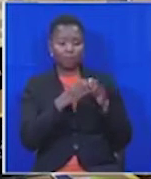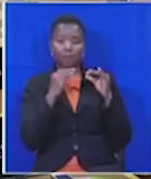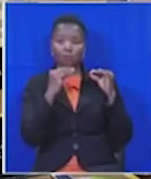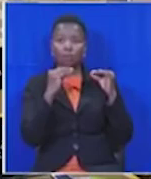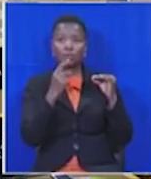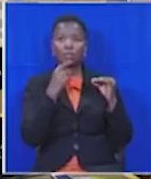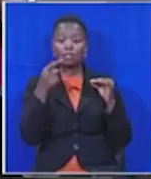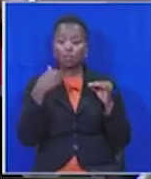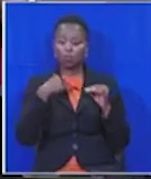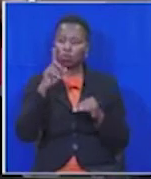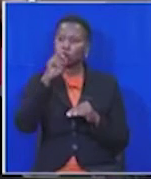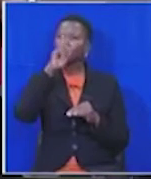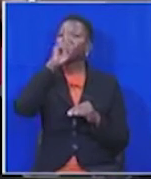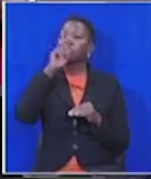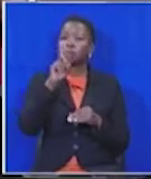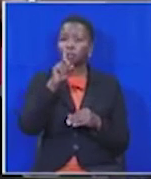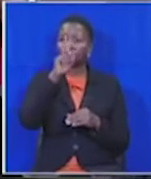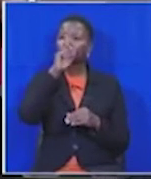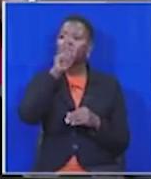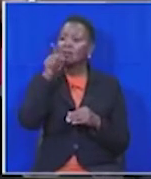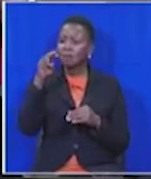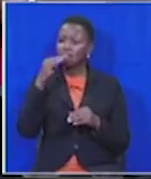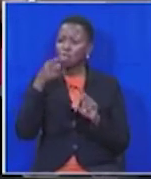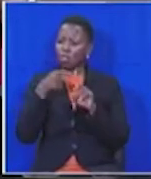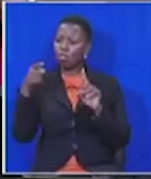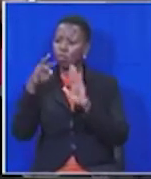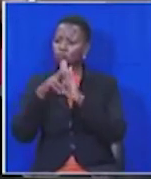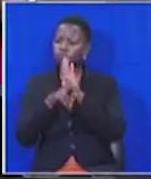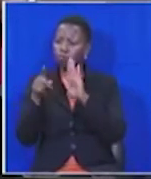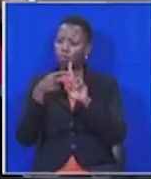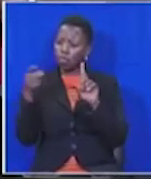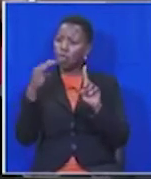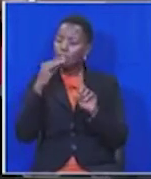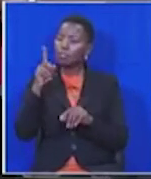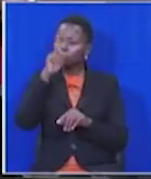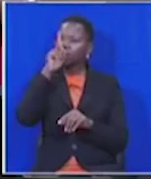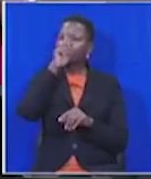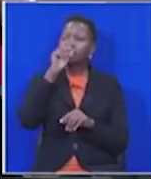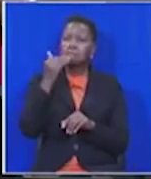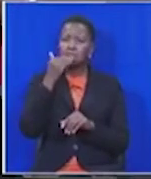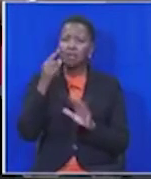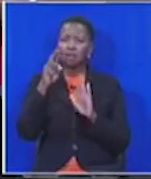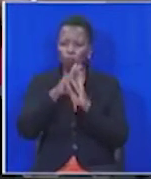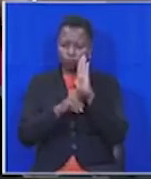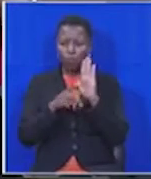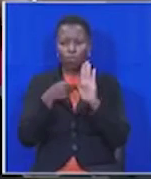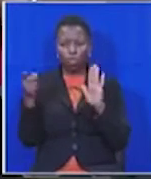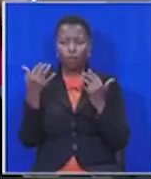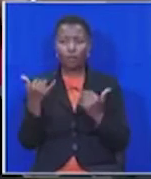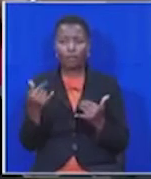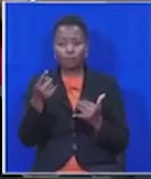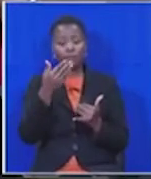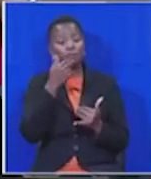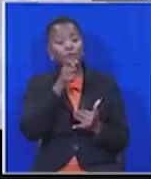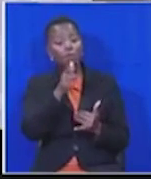to shut up, and that has been ruled unparliamentary previously, the word shut up. I would ask you that she must